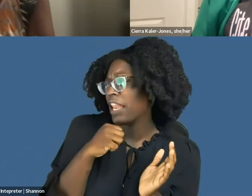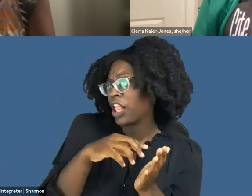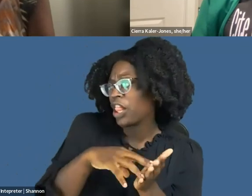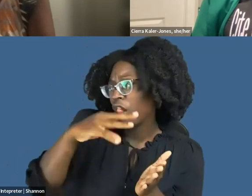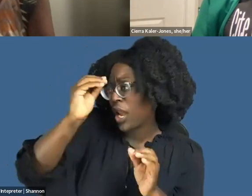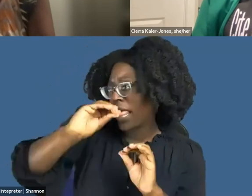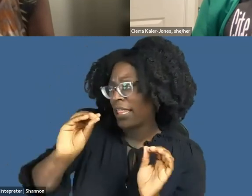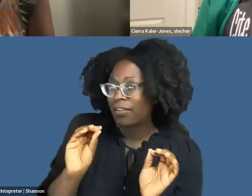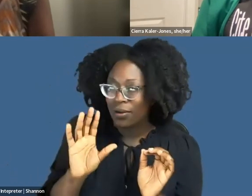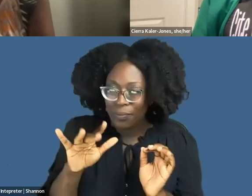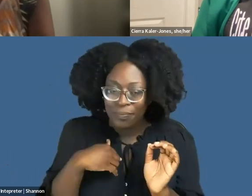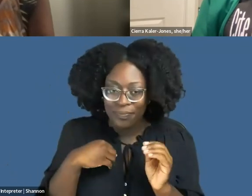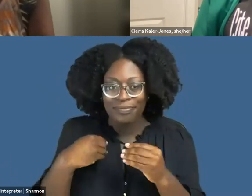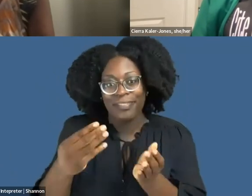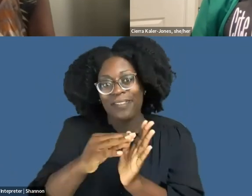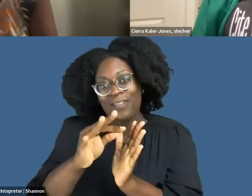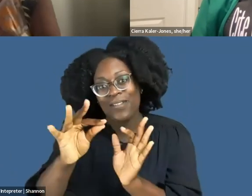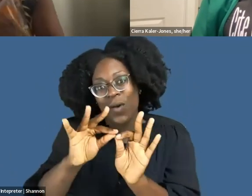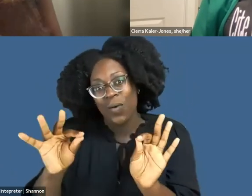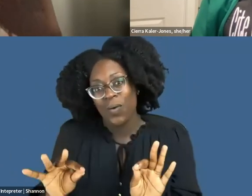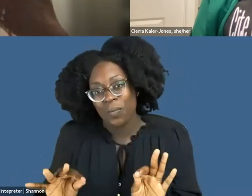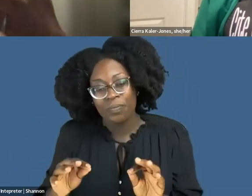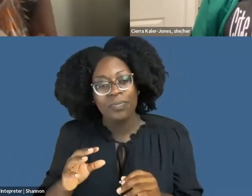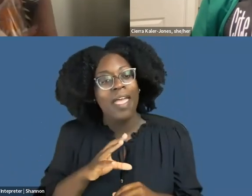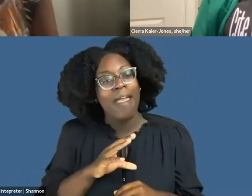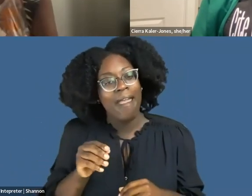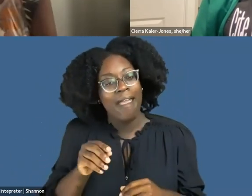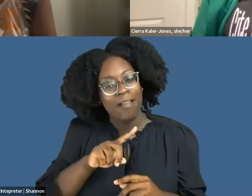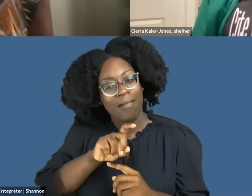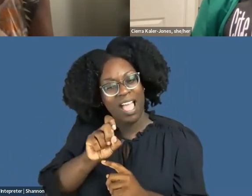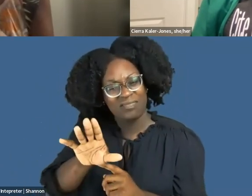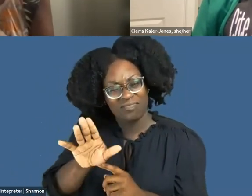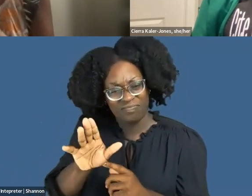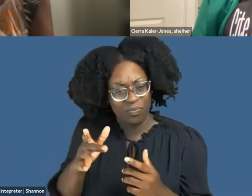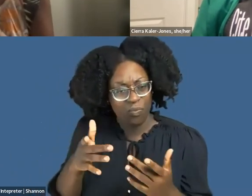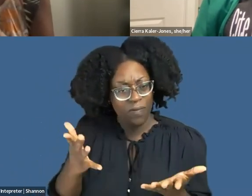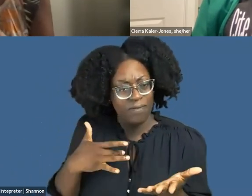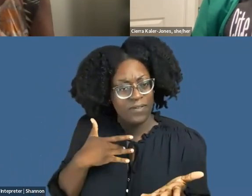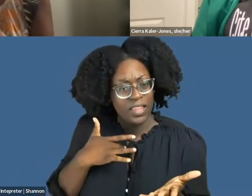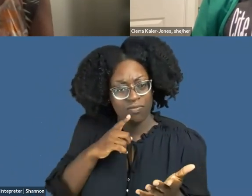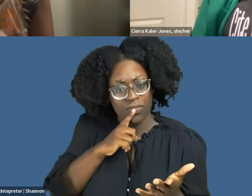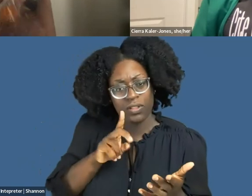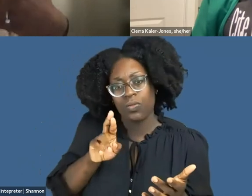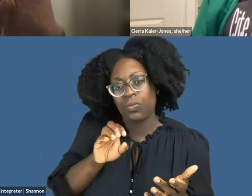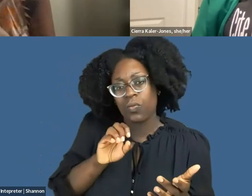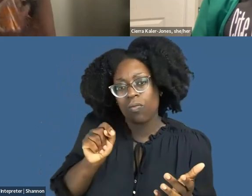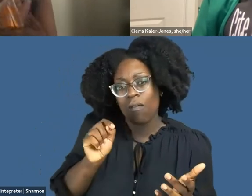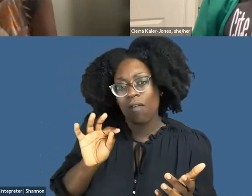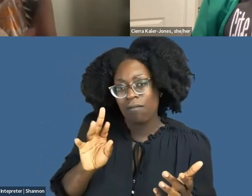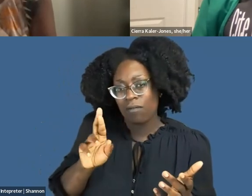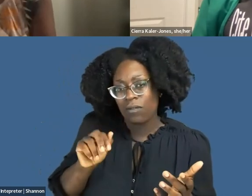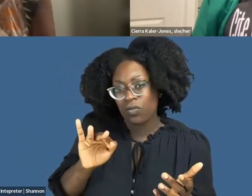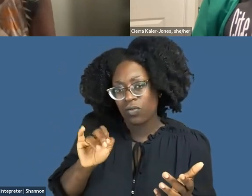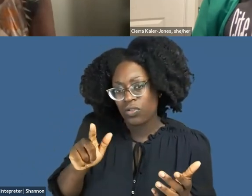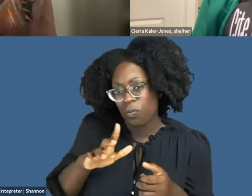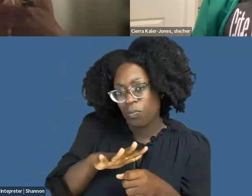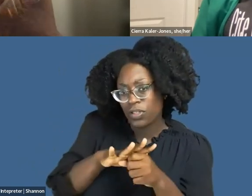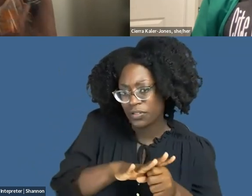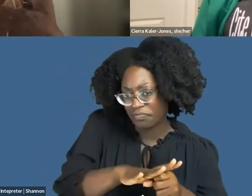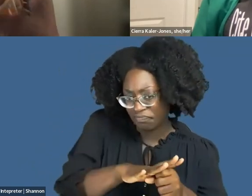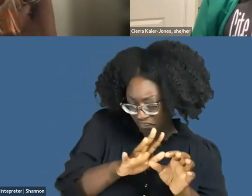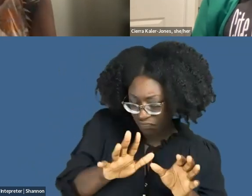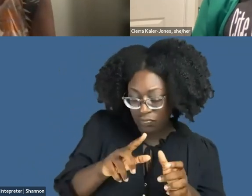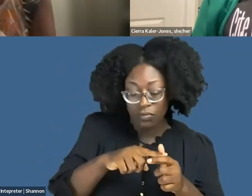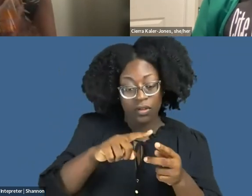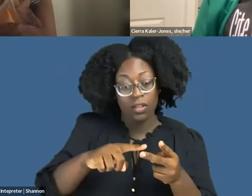like kind of the root of racial oppression, is the same? But then the 3rd thing that I always ask them to do is say, now that you know, now